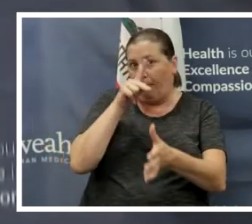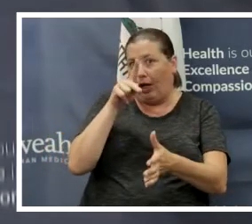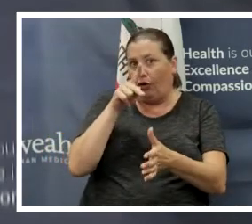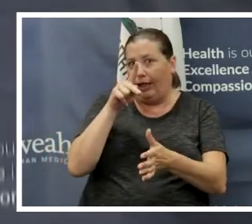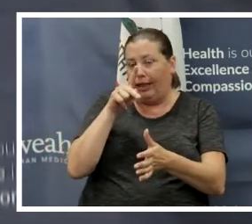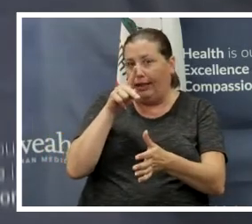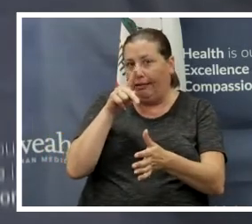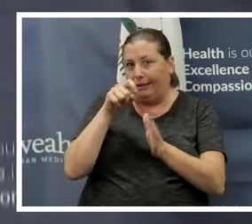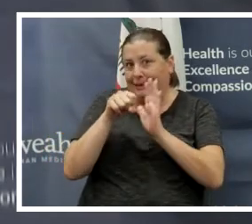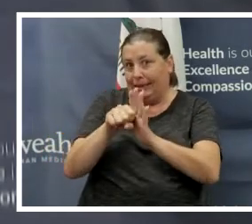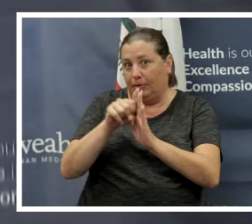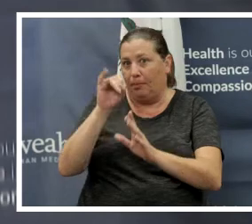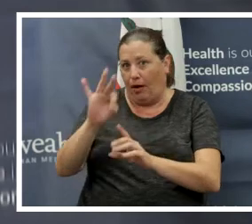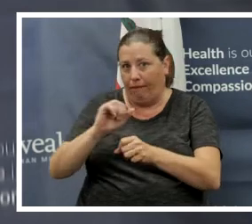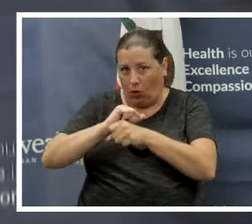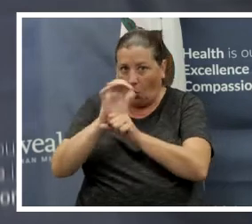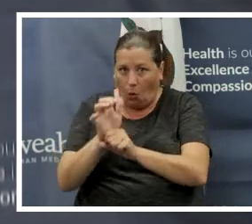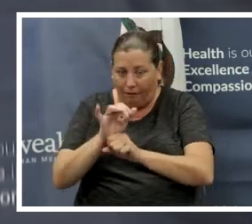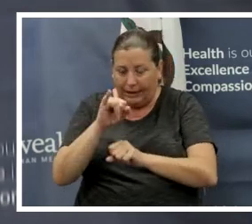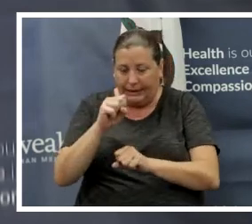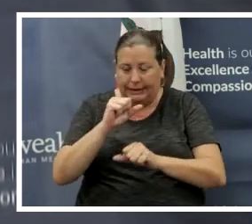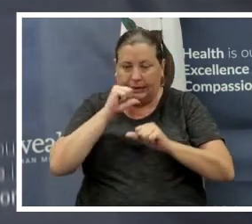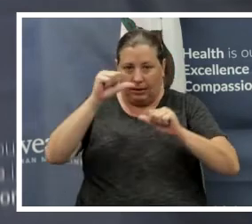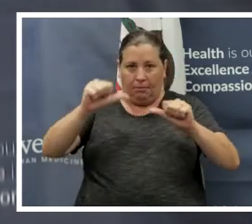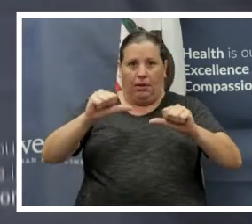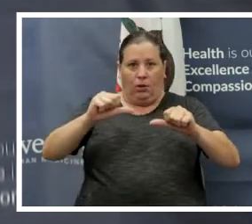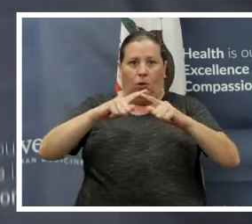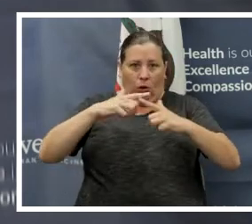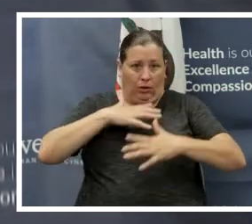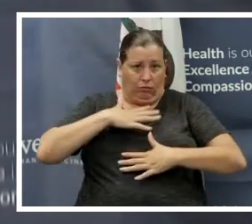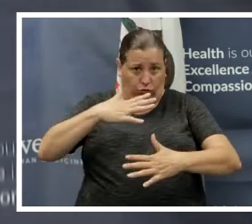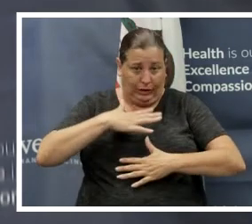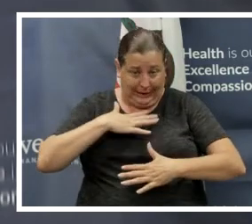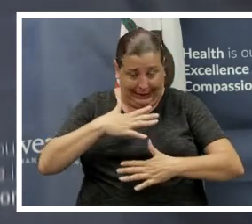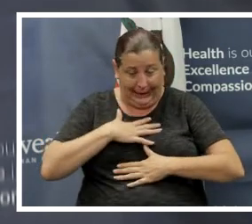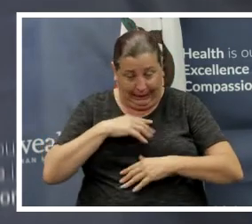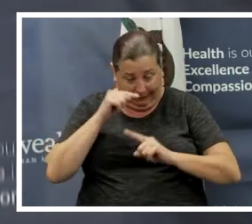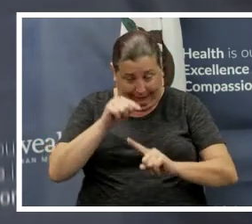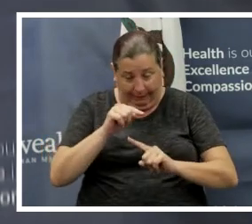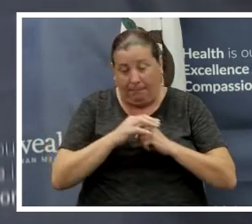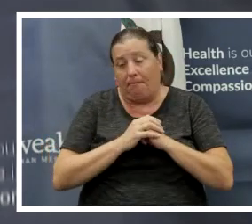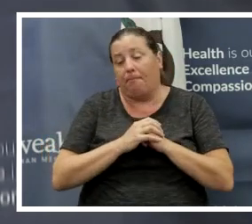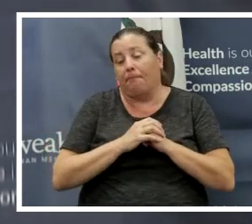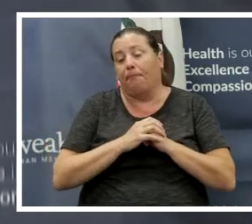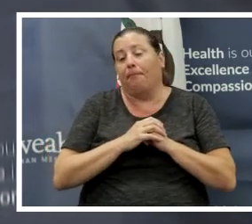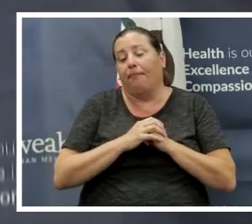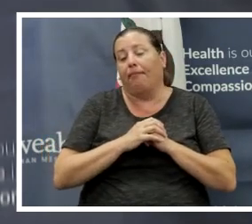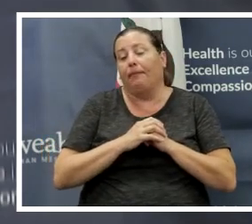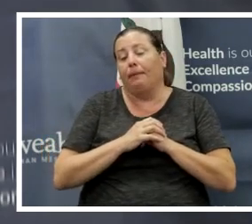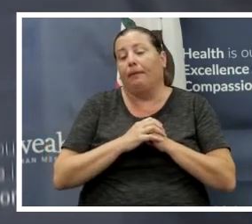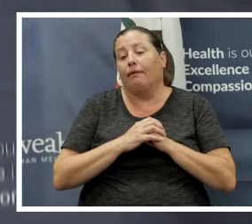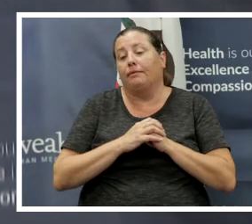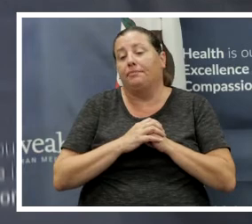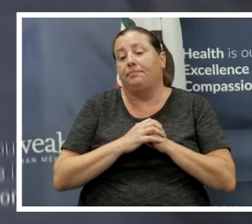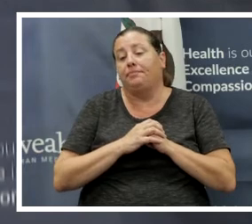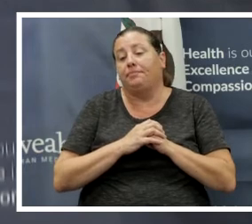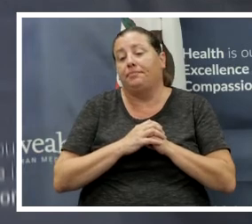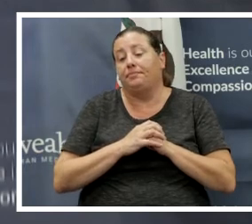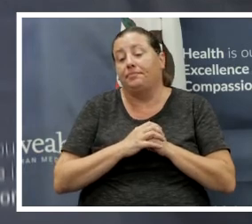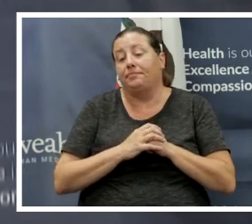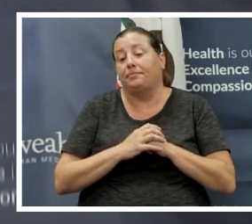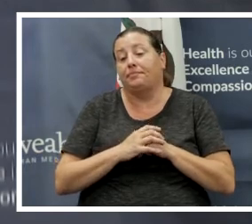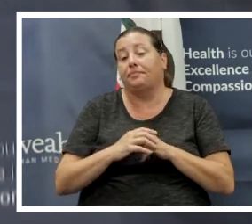of a COVID patient, is the inability to breathe, that respiratory distress. But a